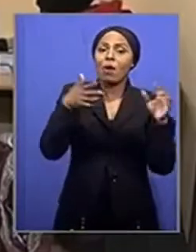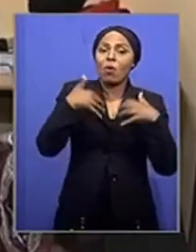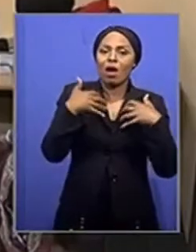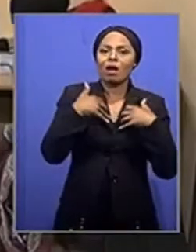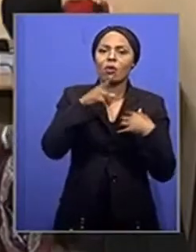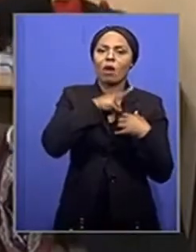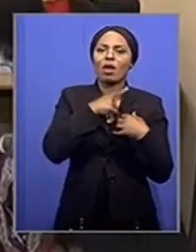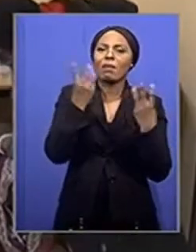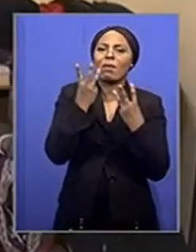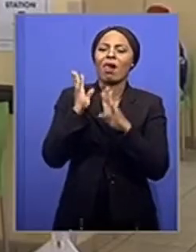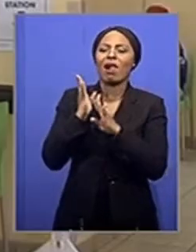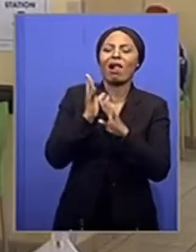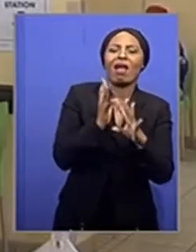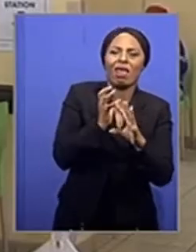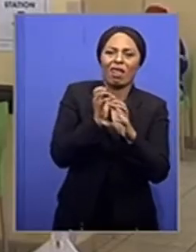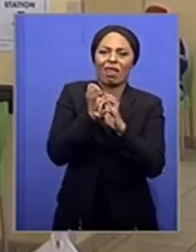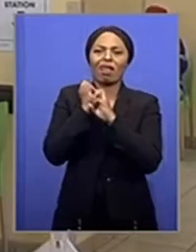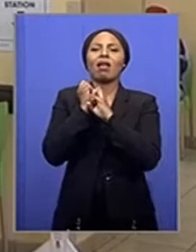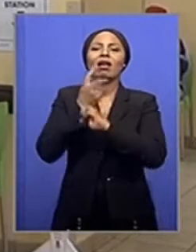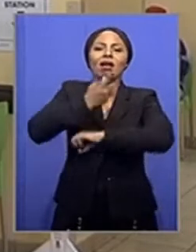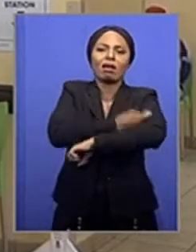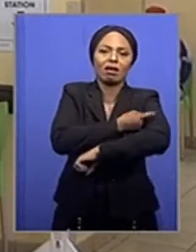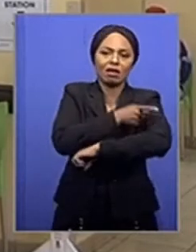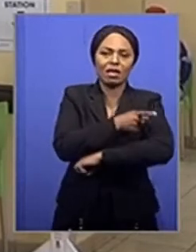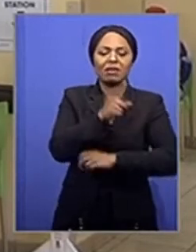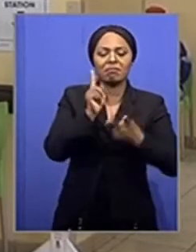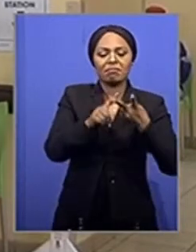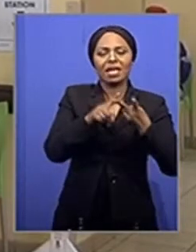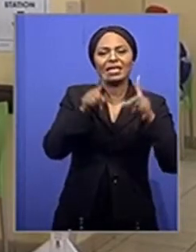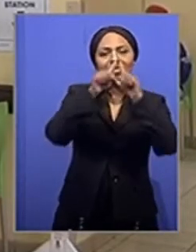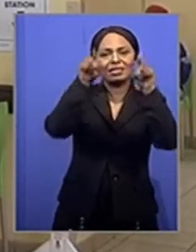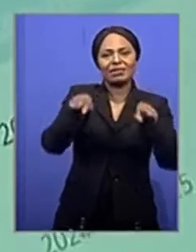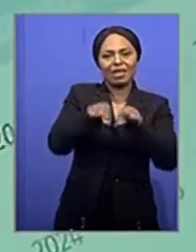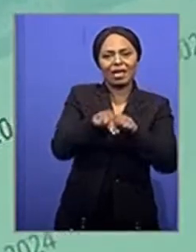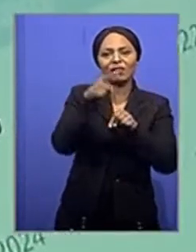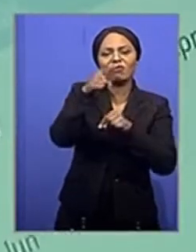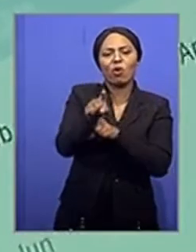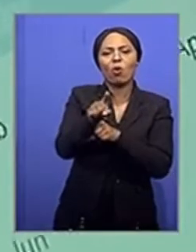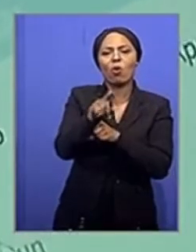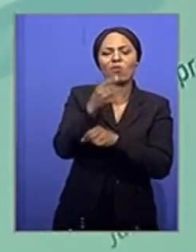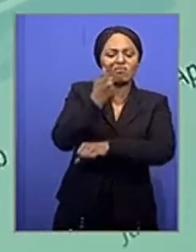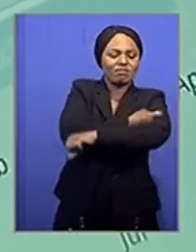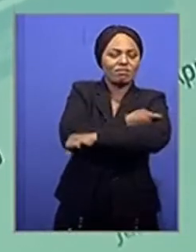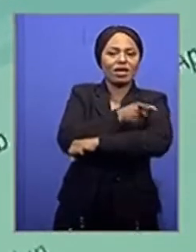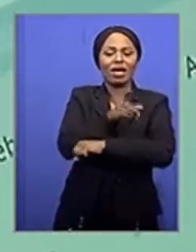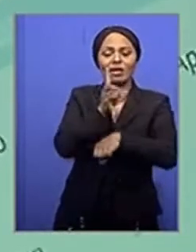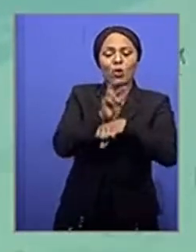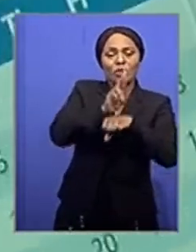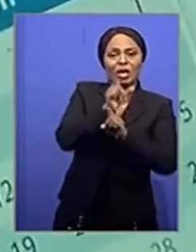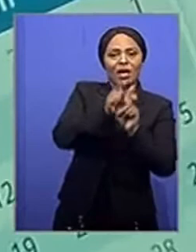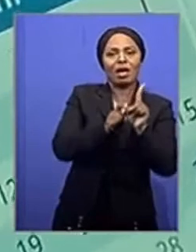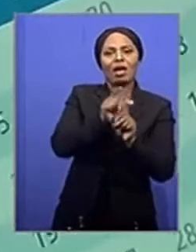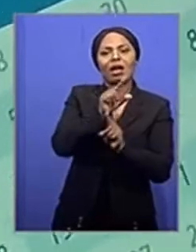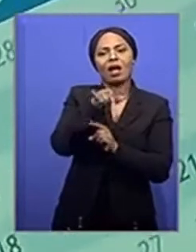Tabeng ya certificate goba passporoto ya go hlatsela gore motho o entilwe, Ngaka Phaahla o re sehlopha sa gabo se se etilwe go pele ke